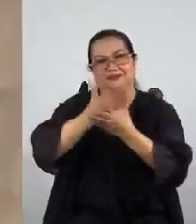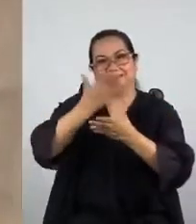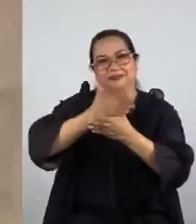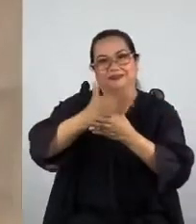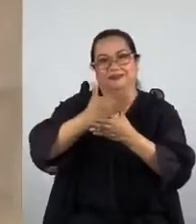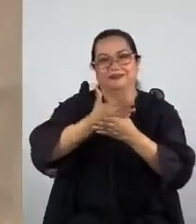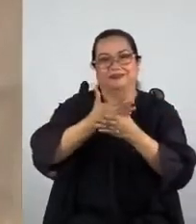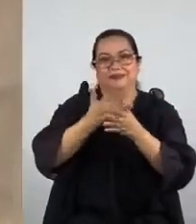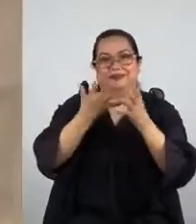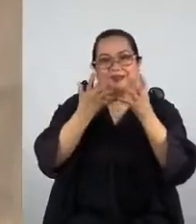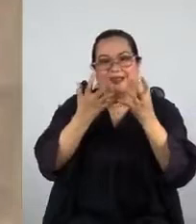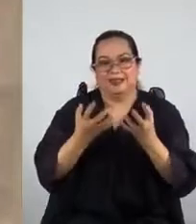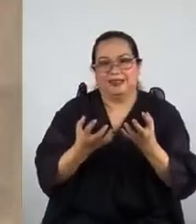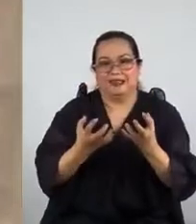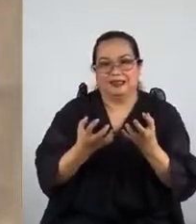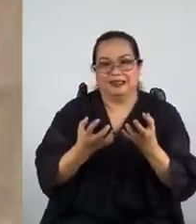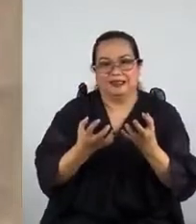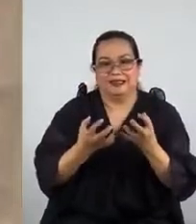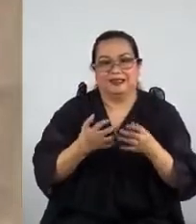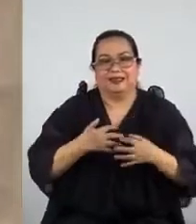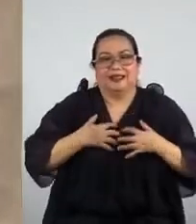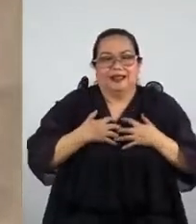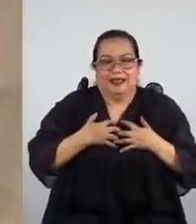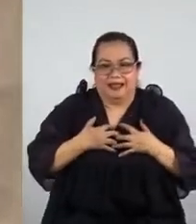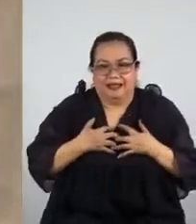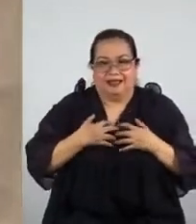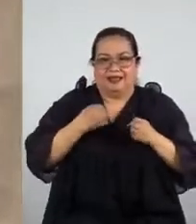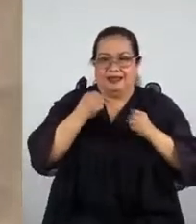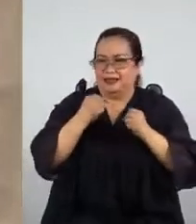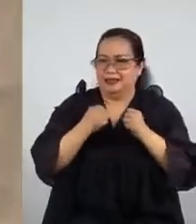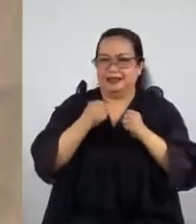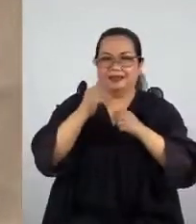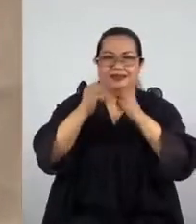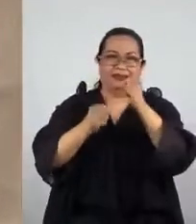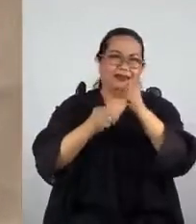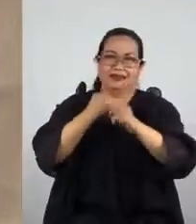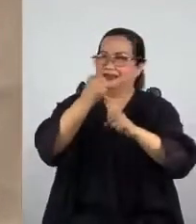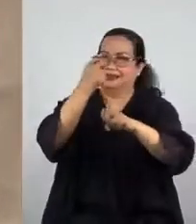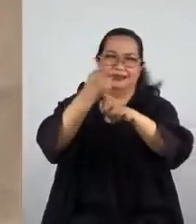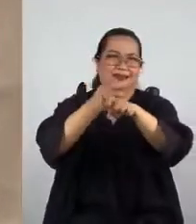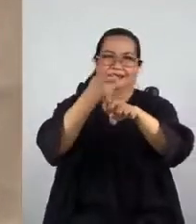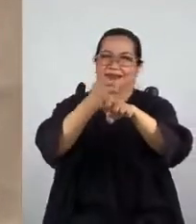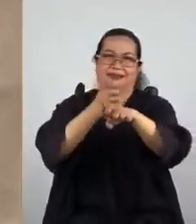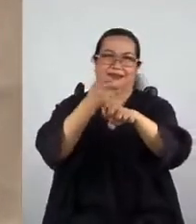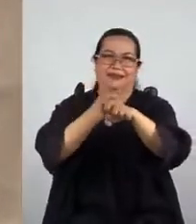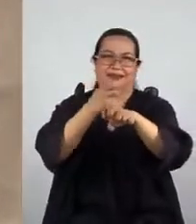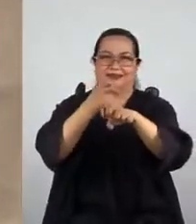are weighing you down from running your race?